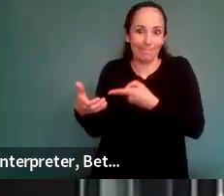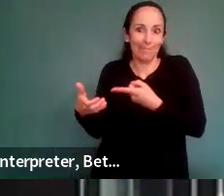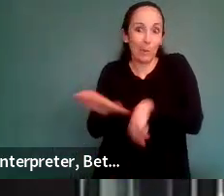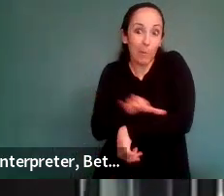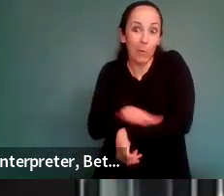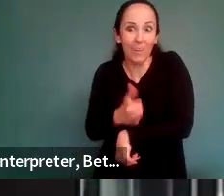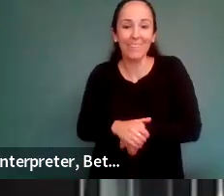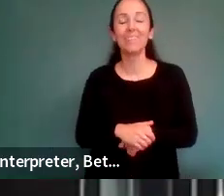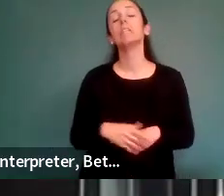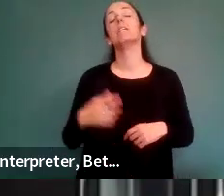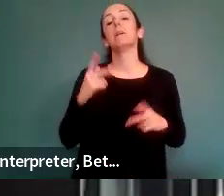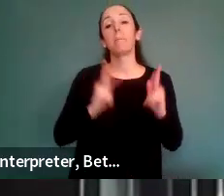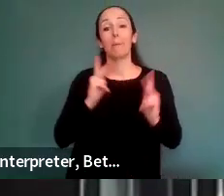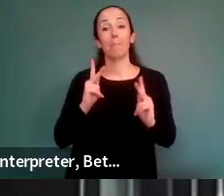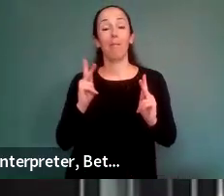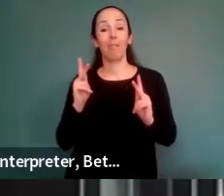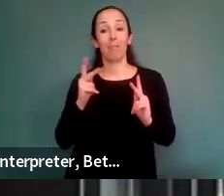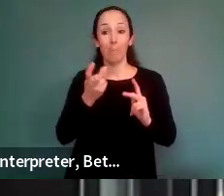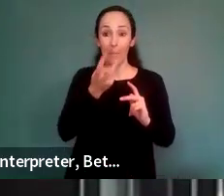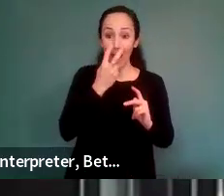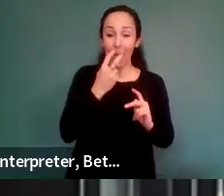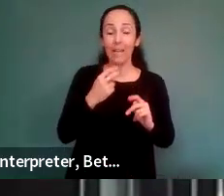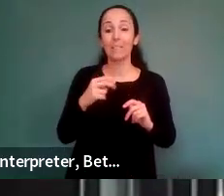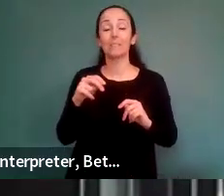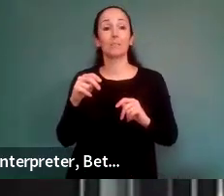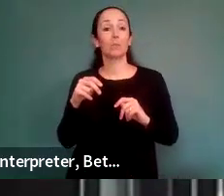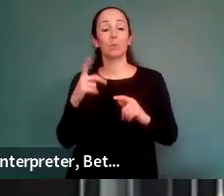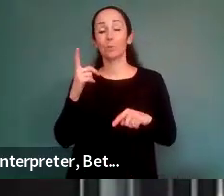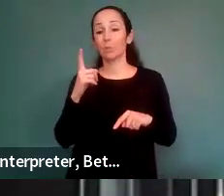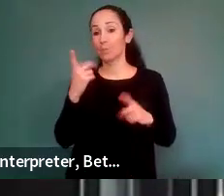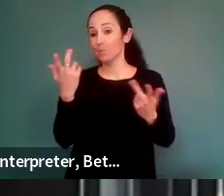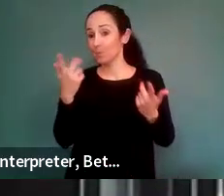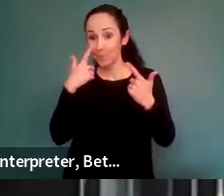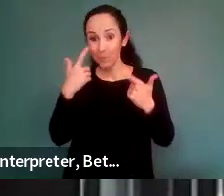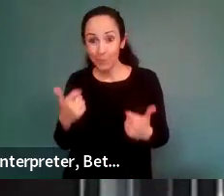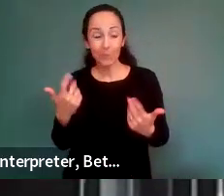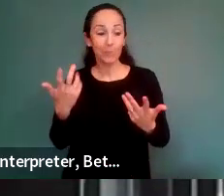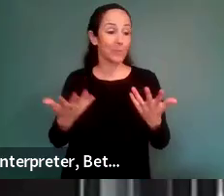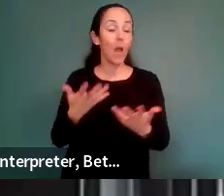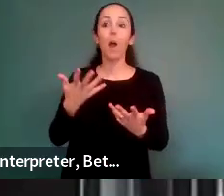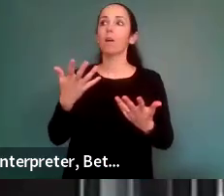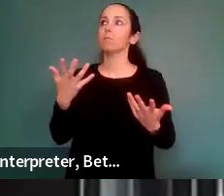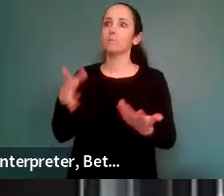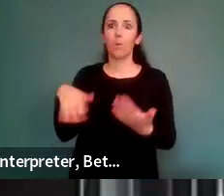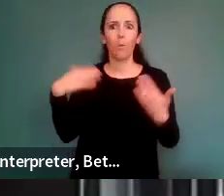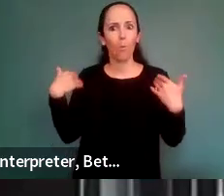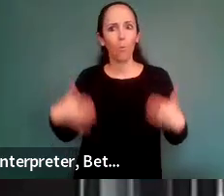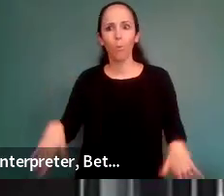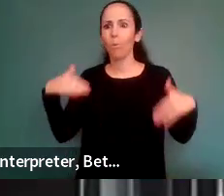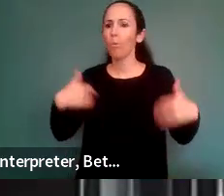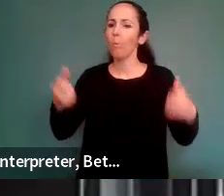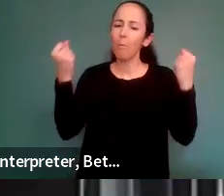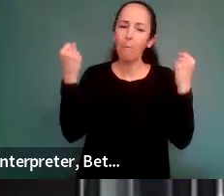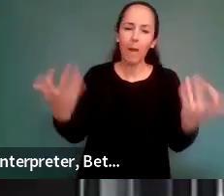who are blind and visually impaired and working here at the Carroll Center, we're finding that there are so many apps now that will help us